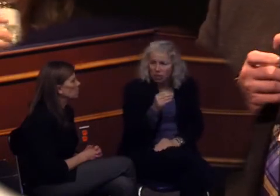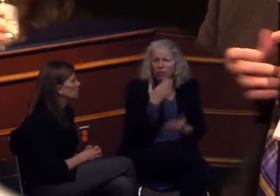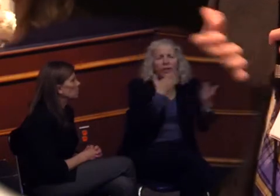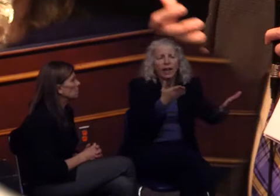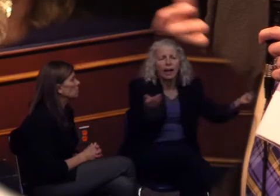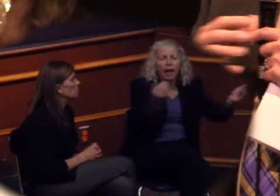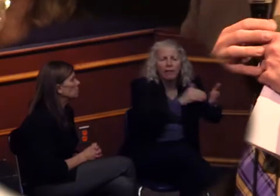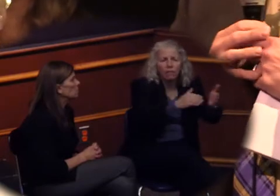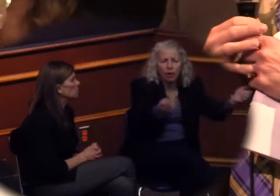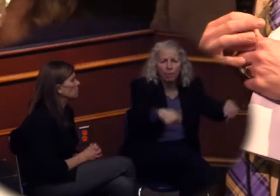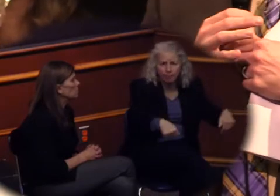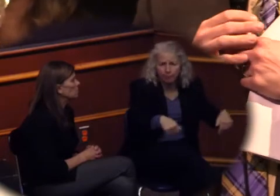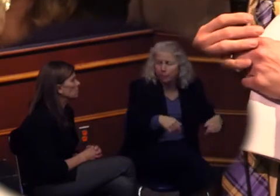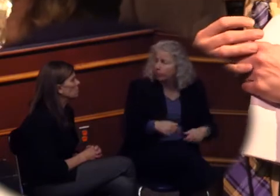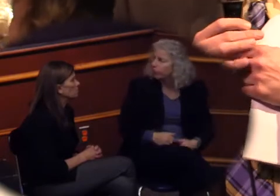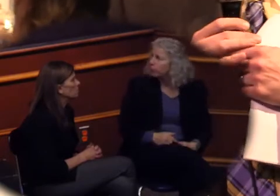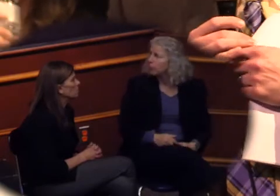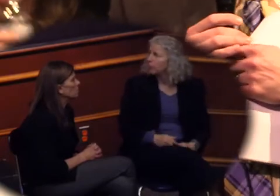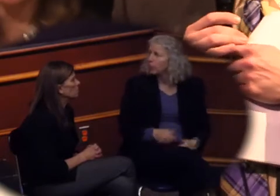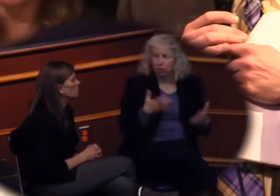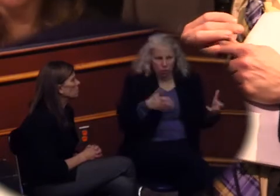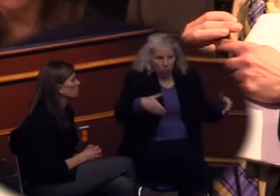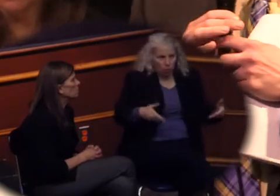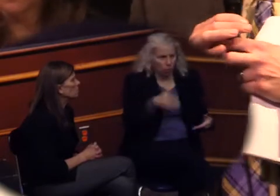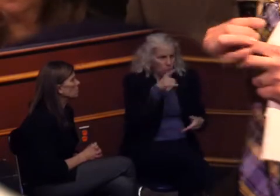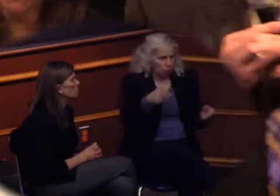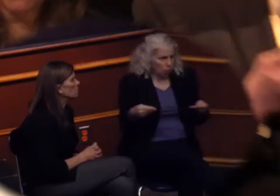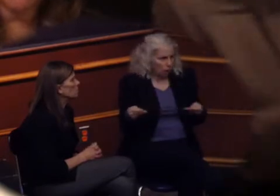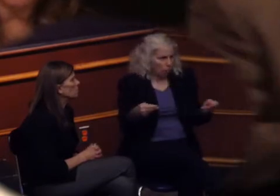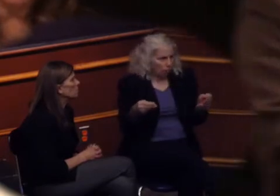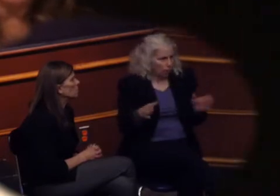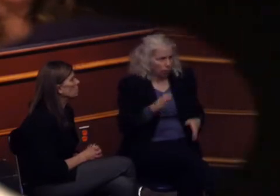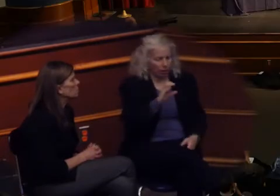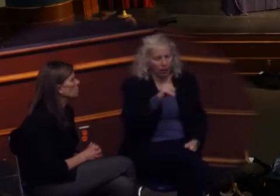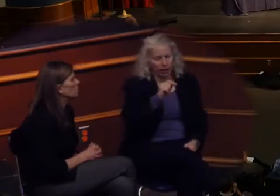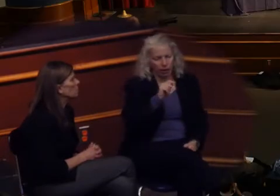again and I'd like to welcome and introduce our moderator, Claire Higgins.